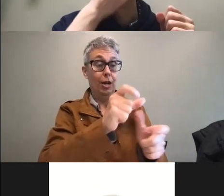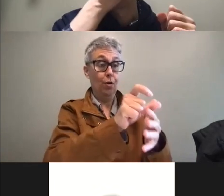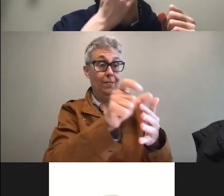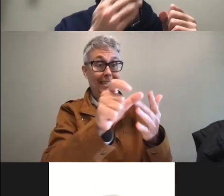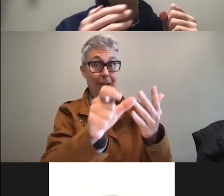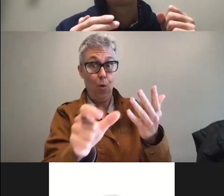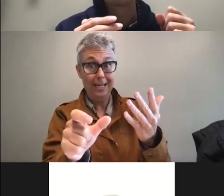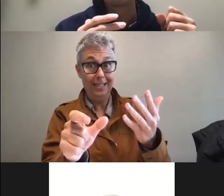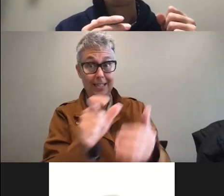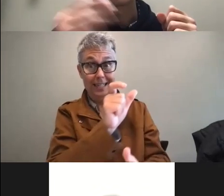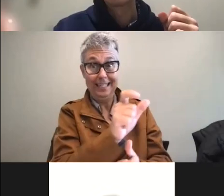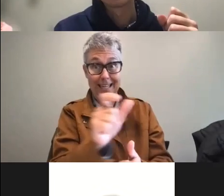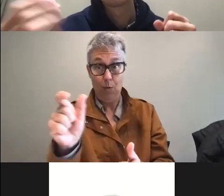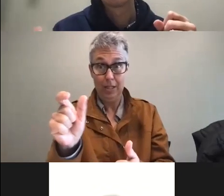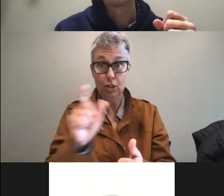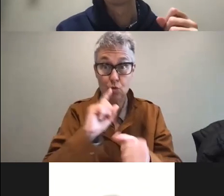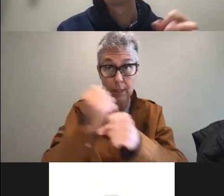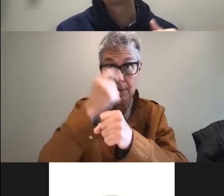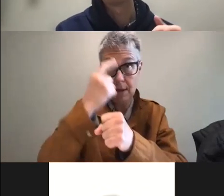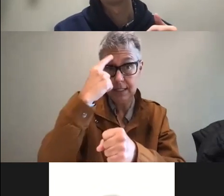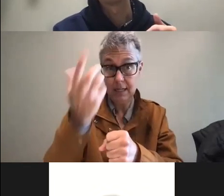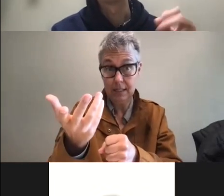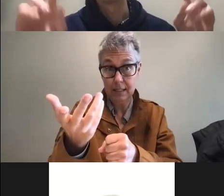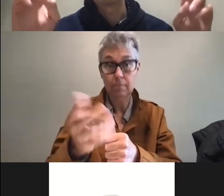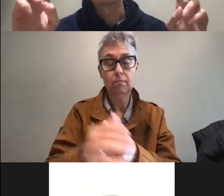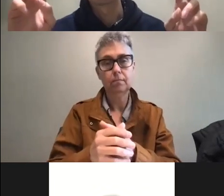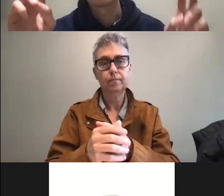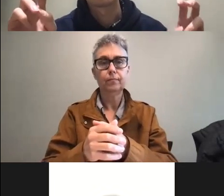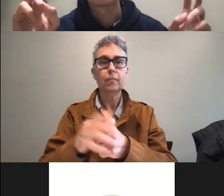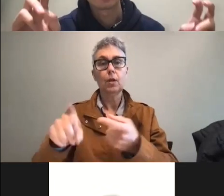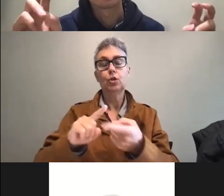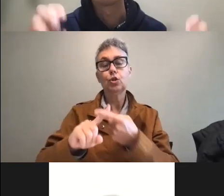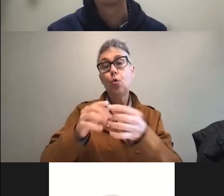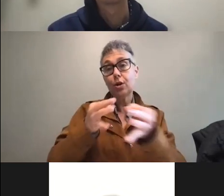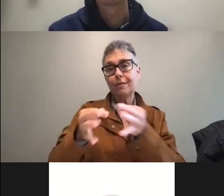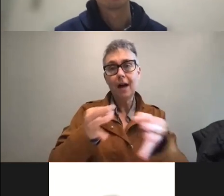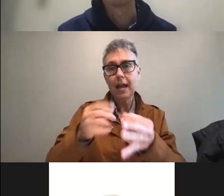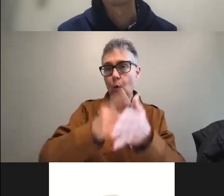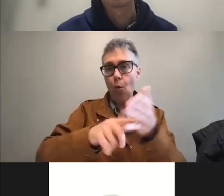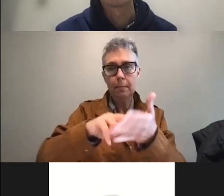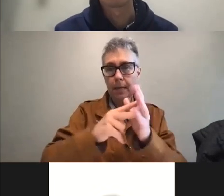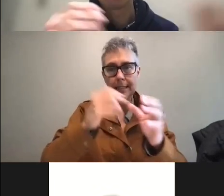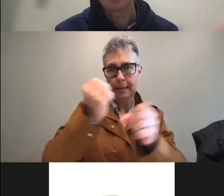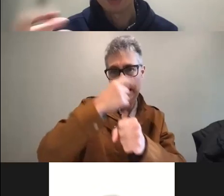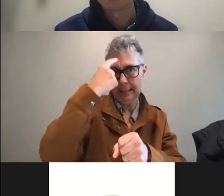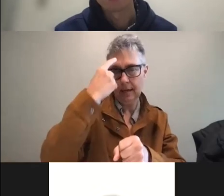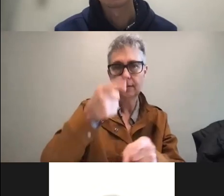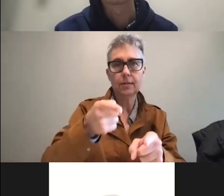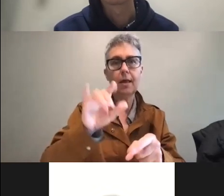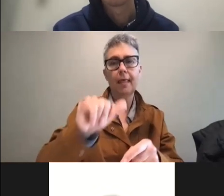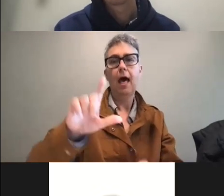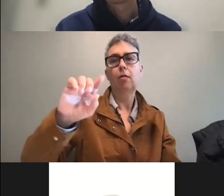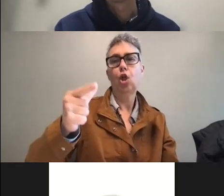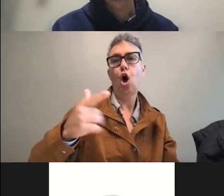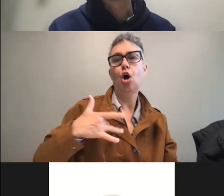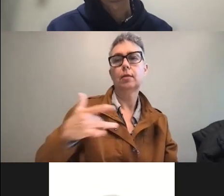actually, makes sense. And one way of, defining making sense is using this log likelihood.